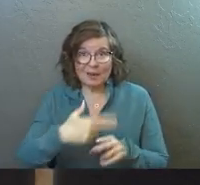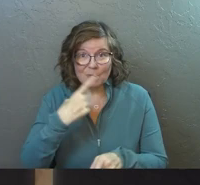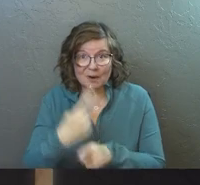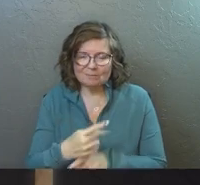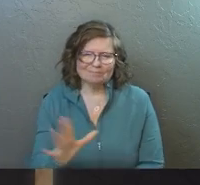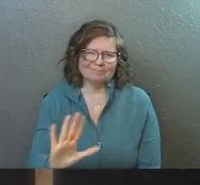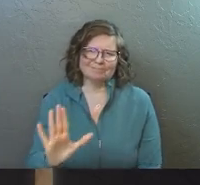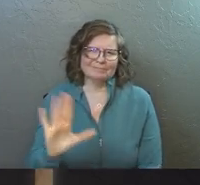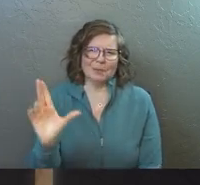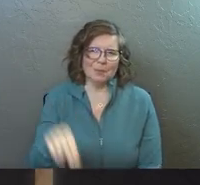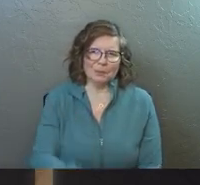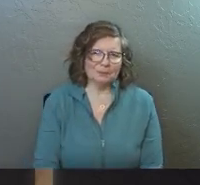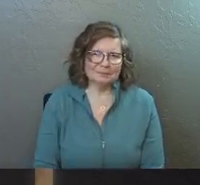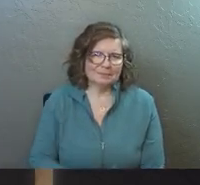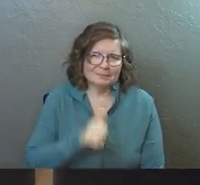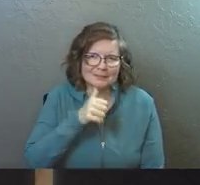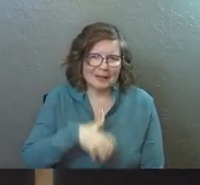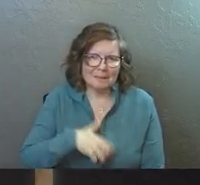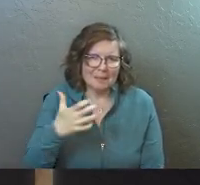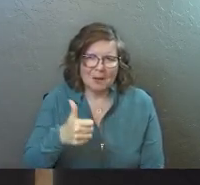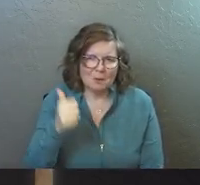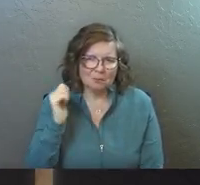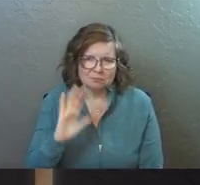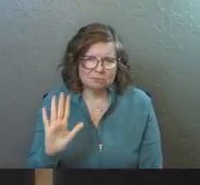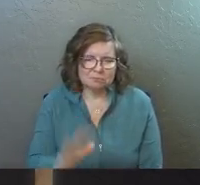right? No.